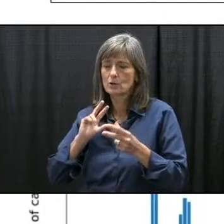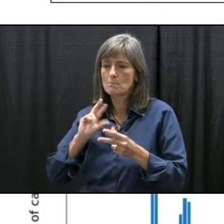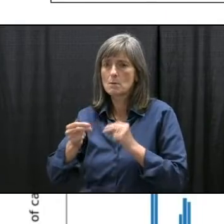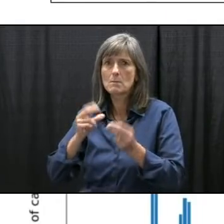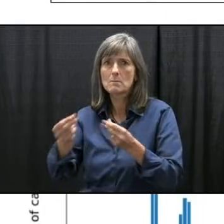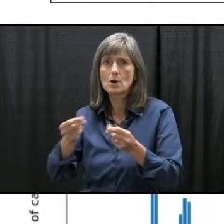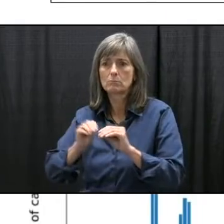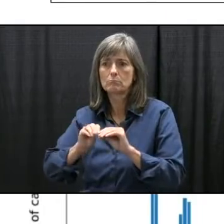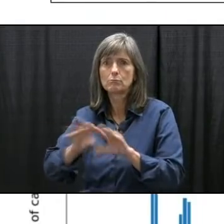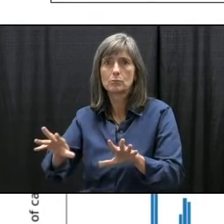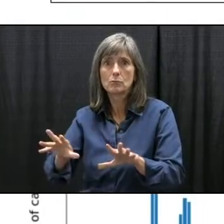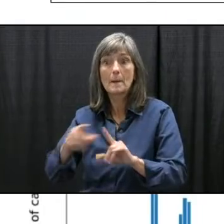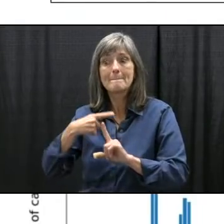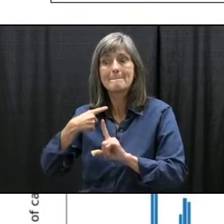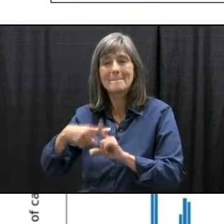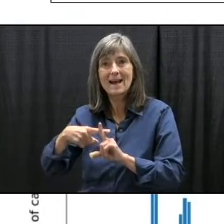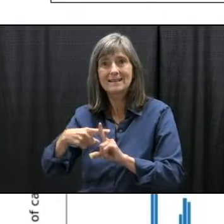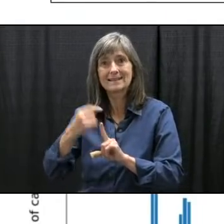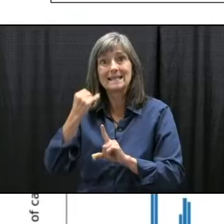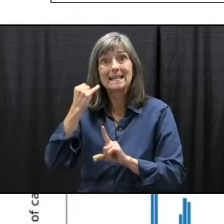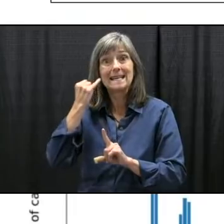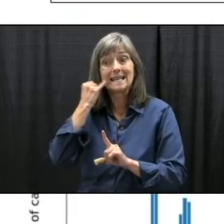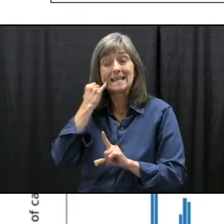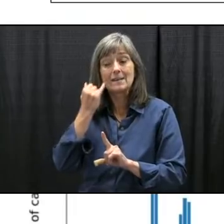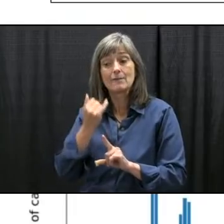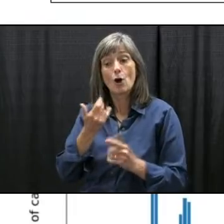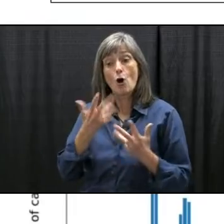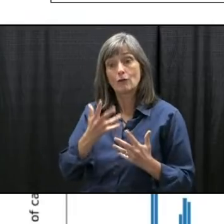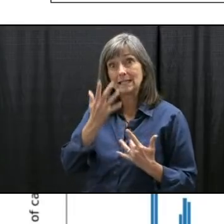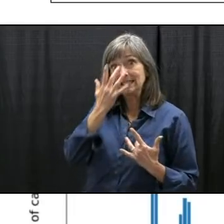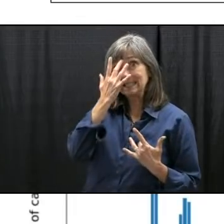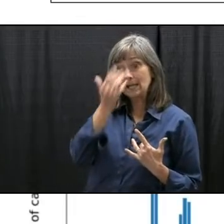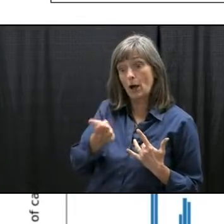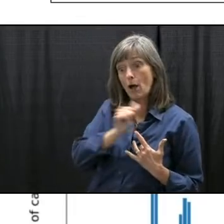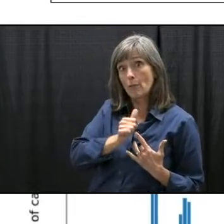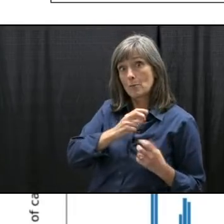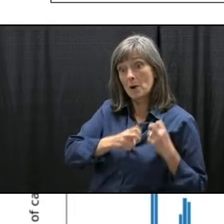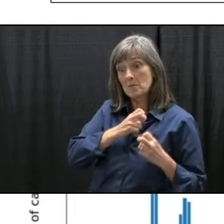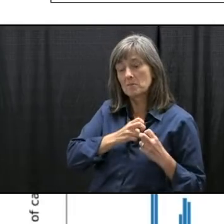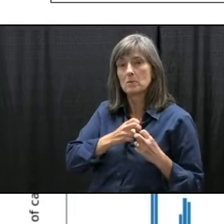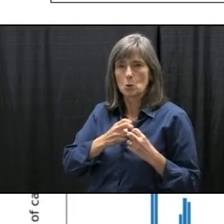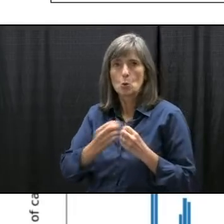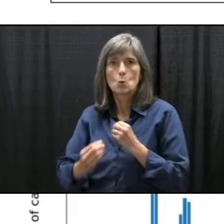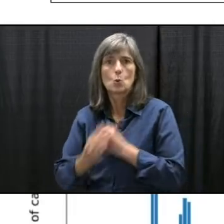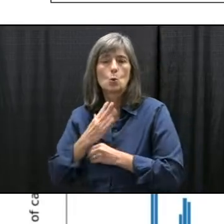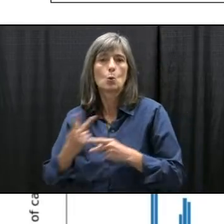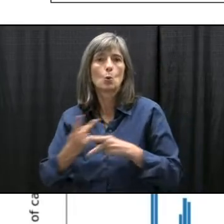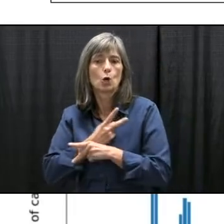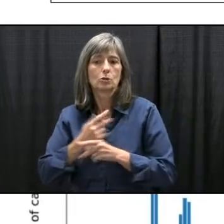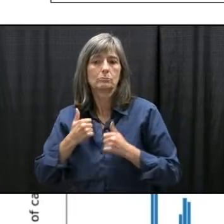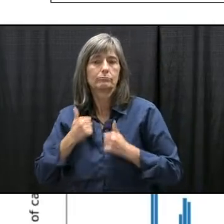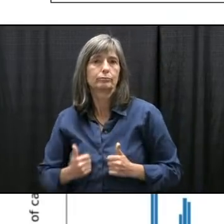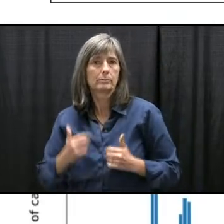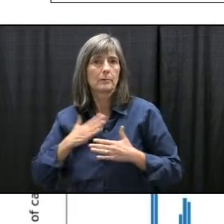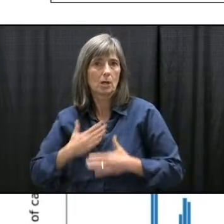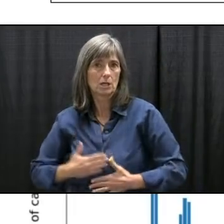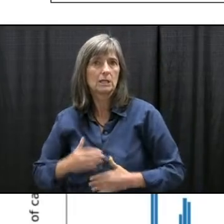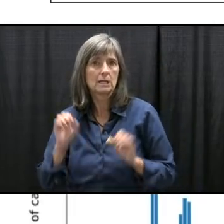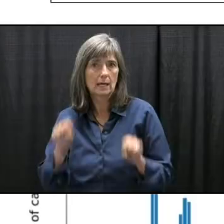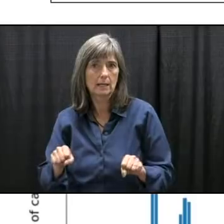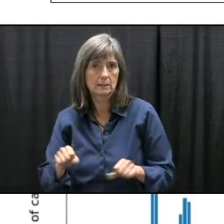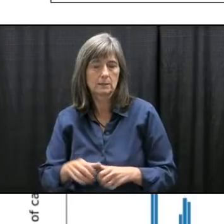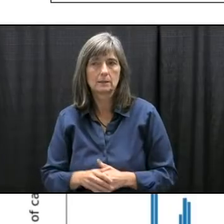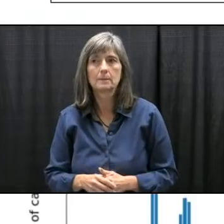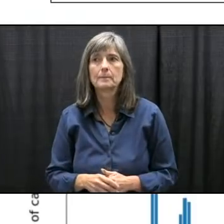that are older, have comorbid illness, it's actually more severe in terms of complications related to the infection. The